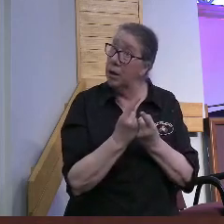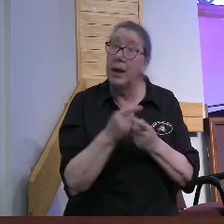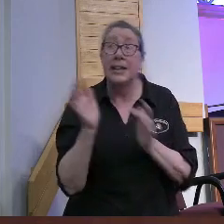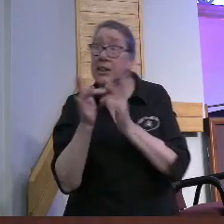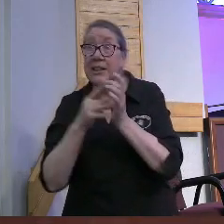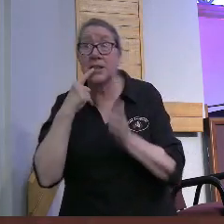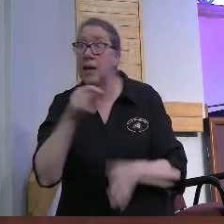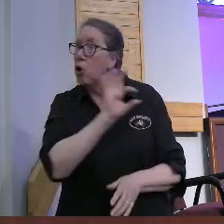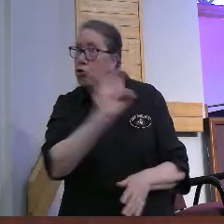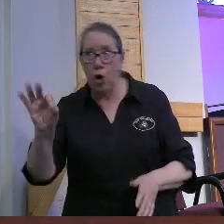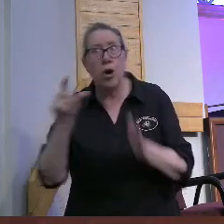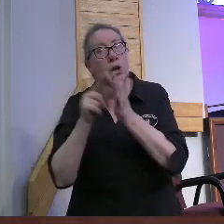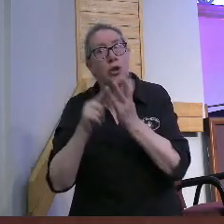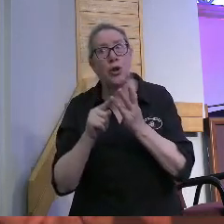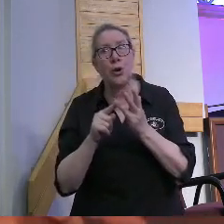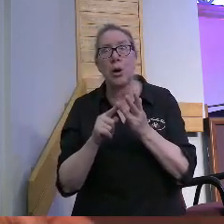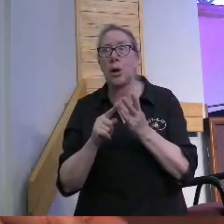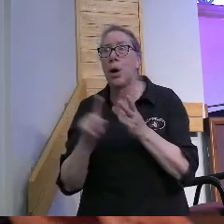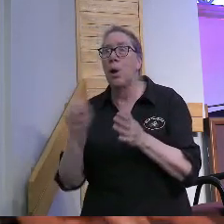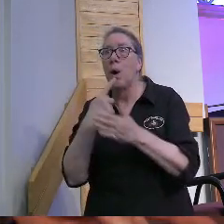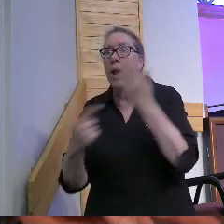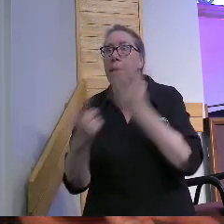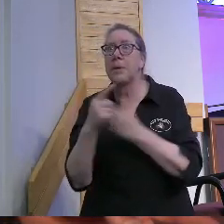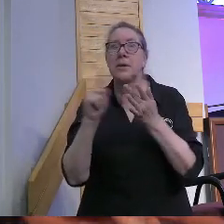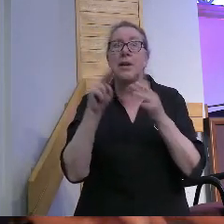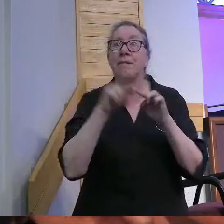it, then what is it if we do it?